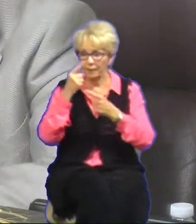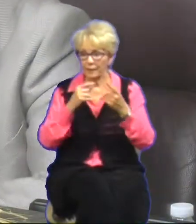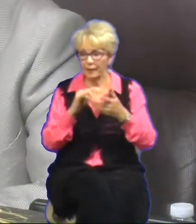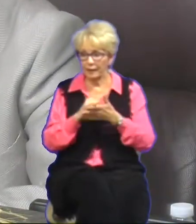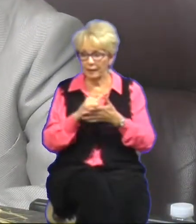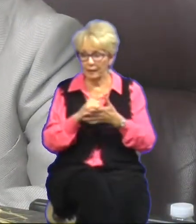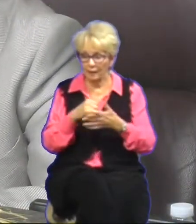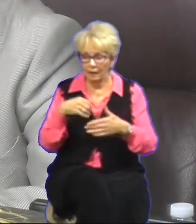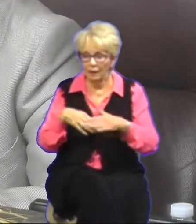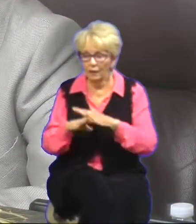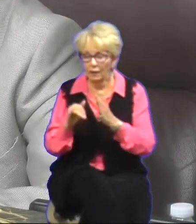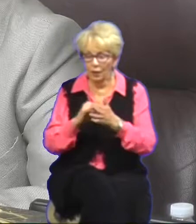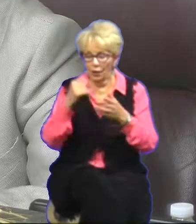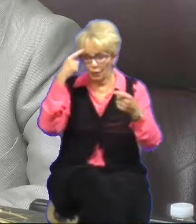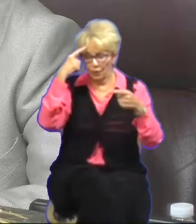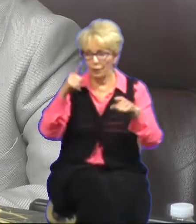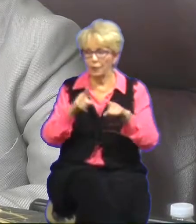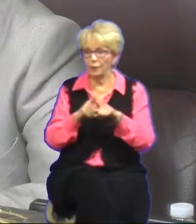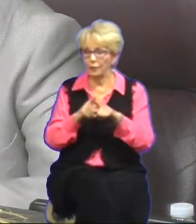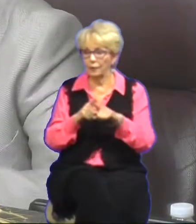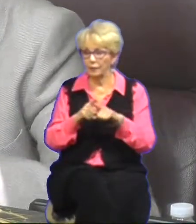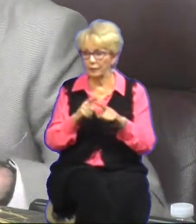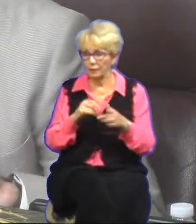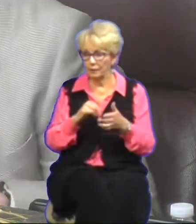of entering into agreement with the